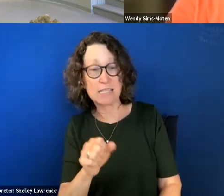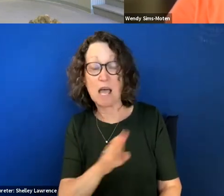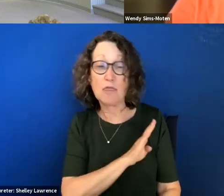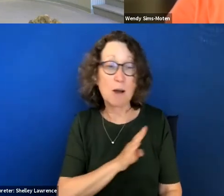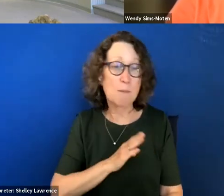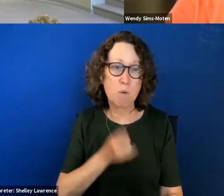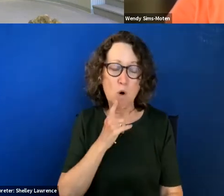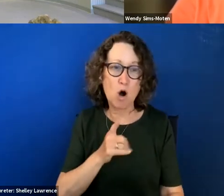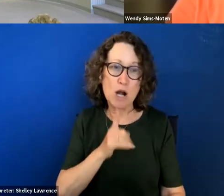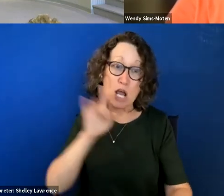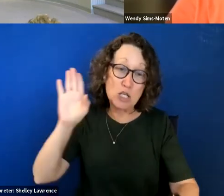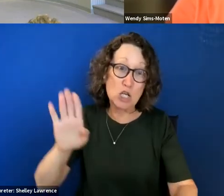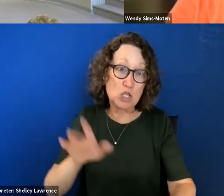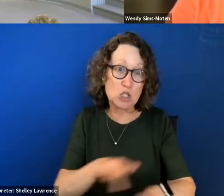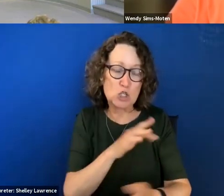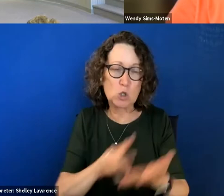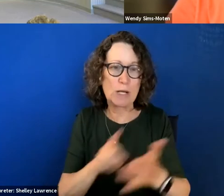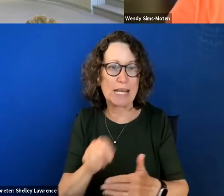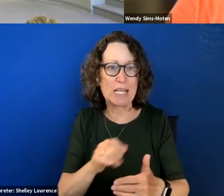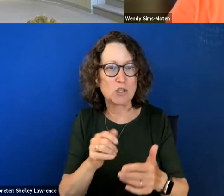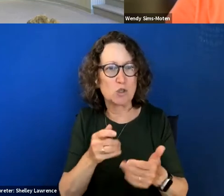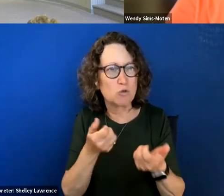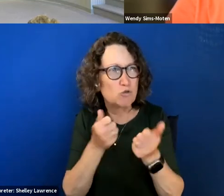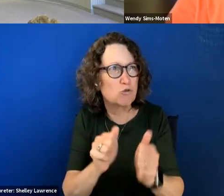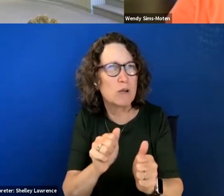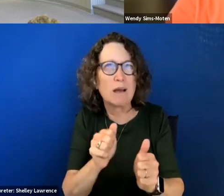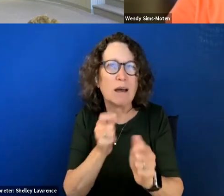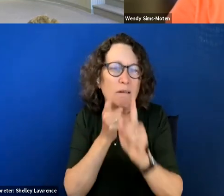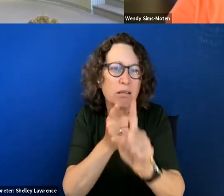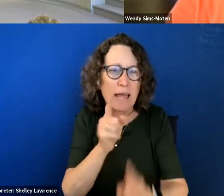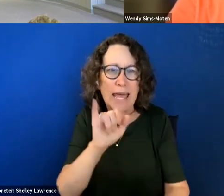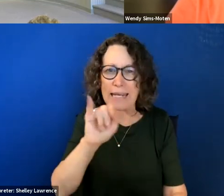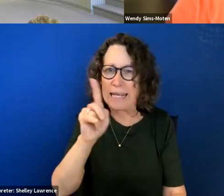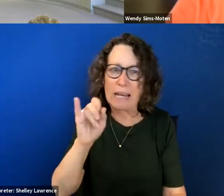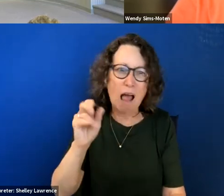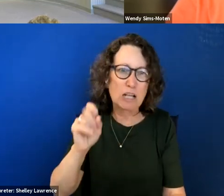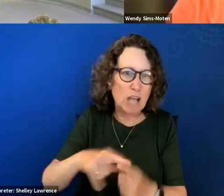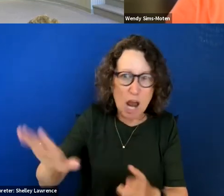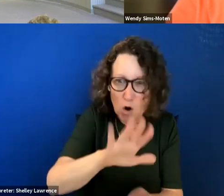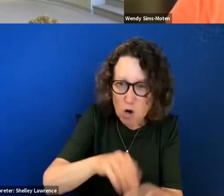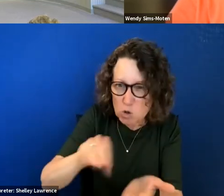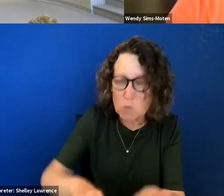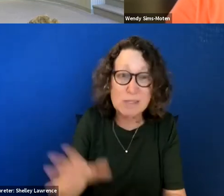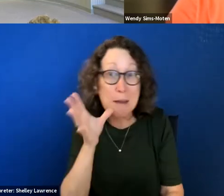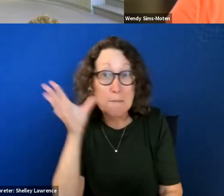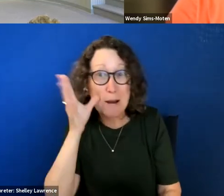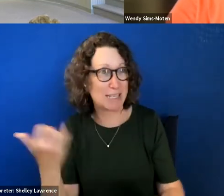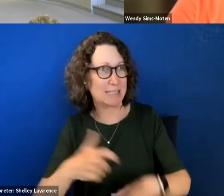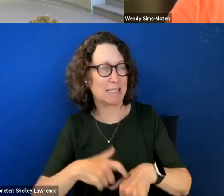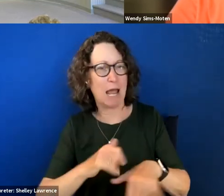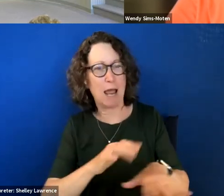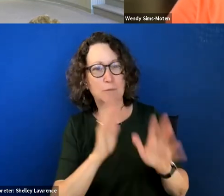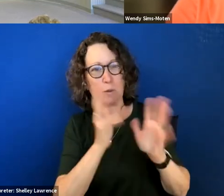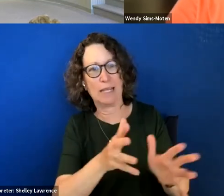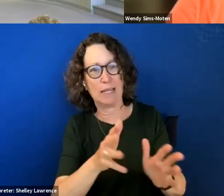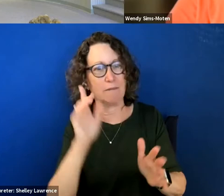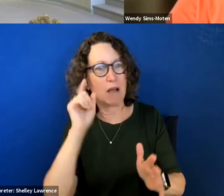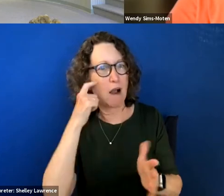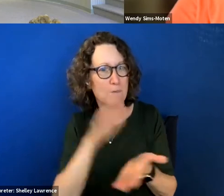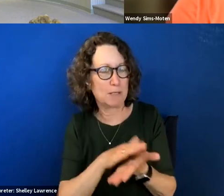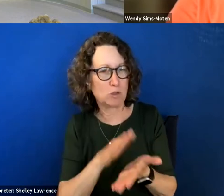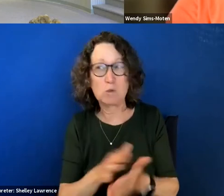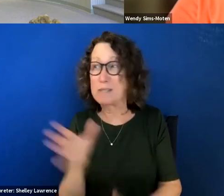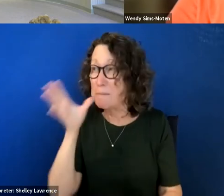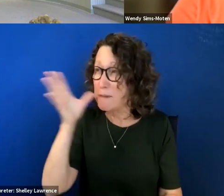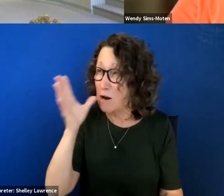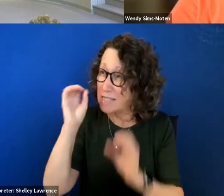board's sworn duty is to an untried ideology on your students. Parents, it's time to leave government schools.